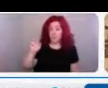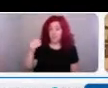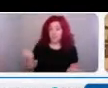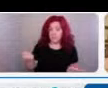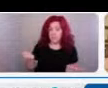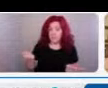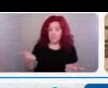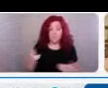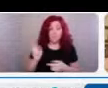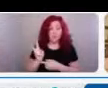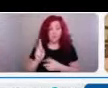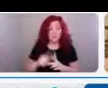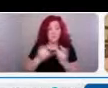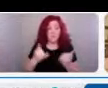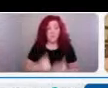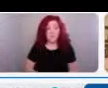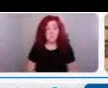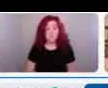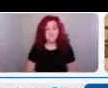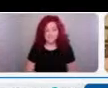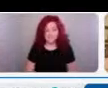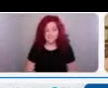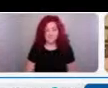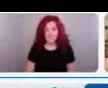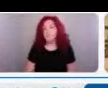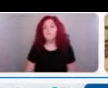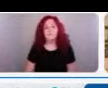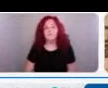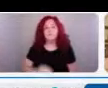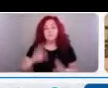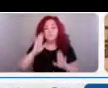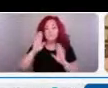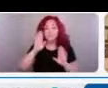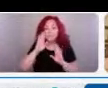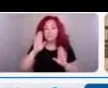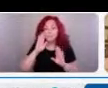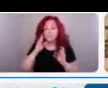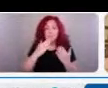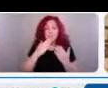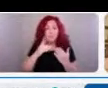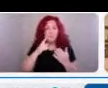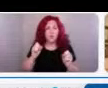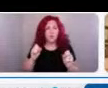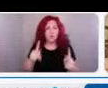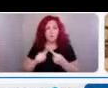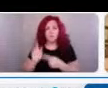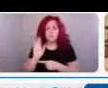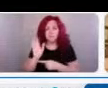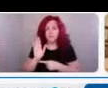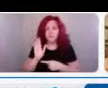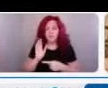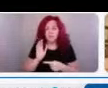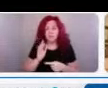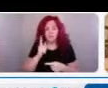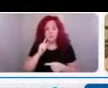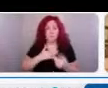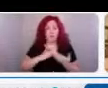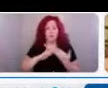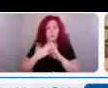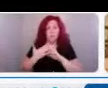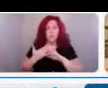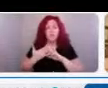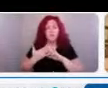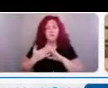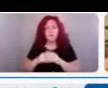your two minutes is starting now uh hello uh and thank you for giving me an opportunity to speak on behalf of my community